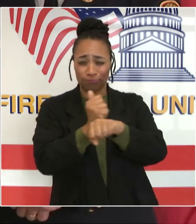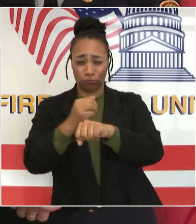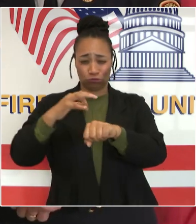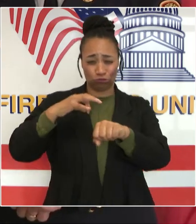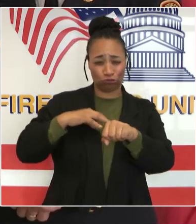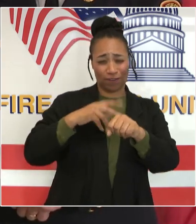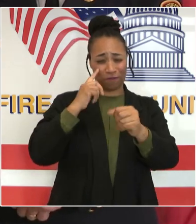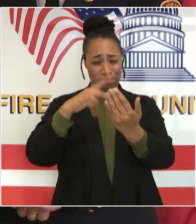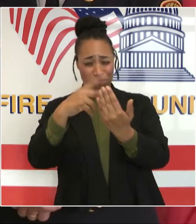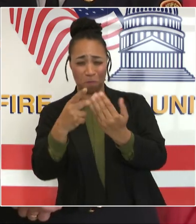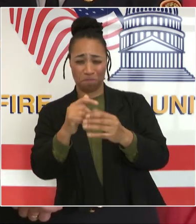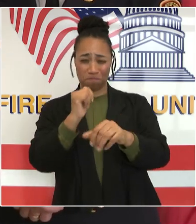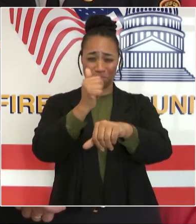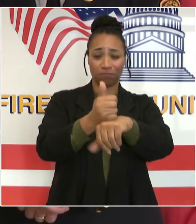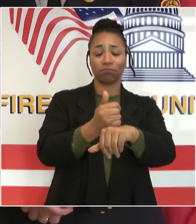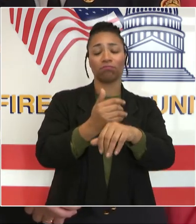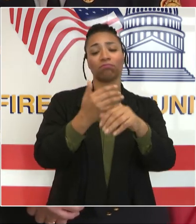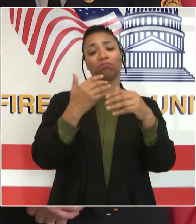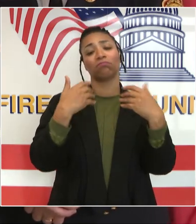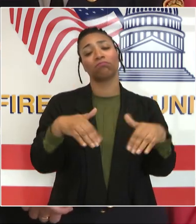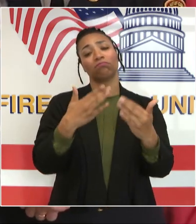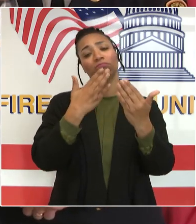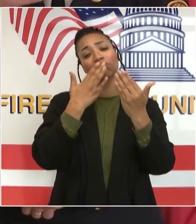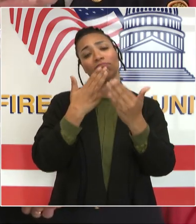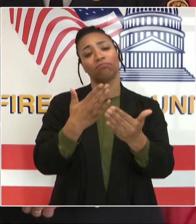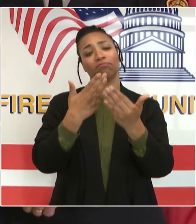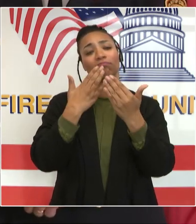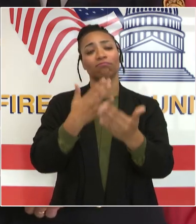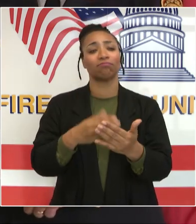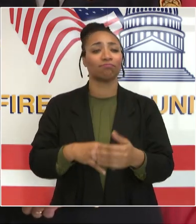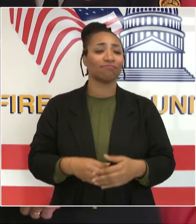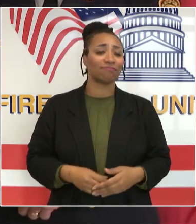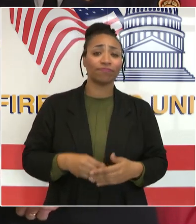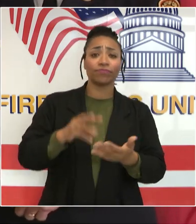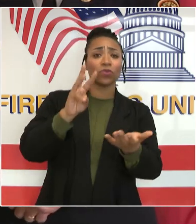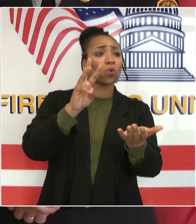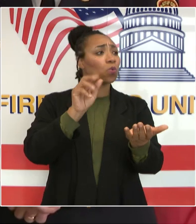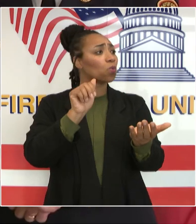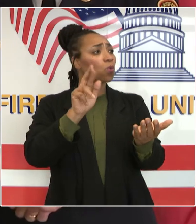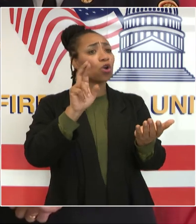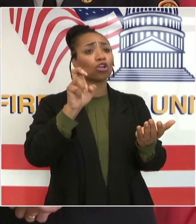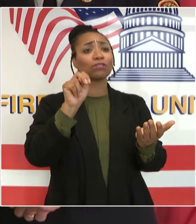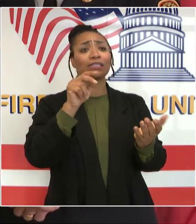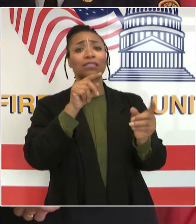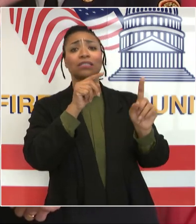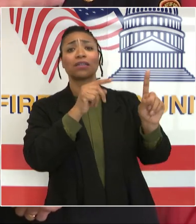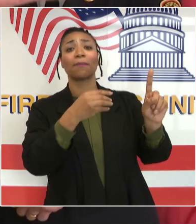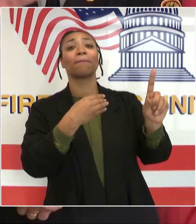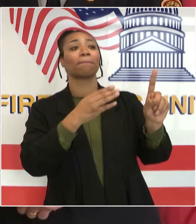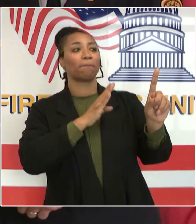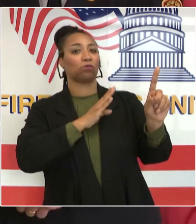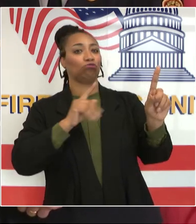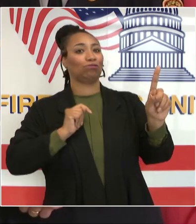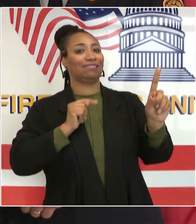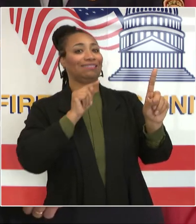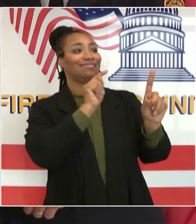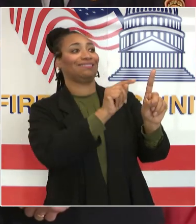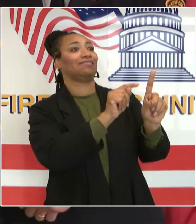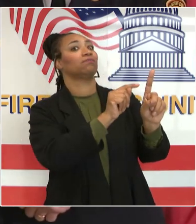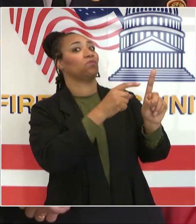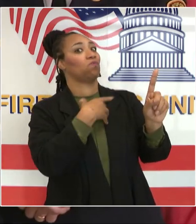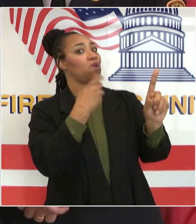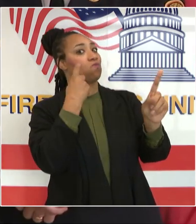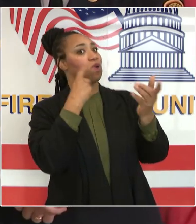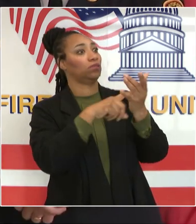to Warner Session. I saw him in the audience somewhere. He's a member of the UDC Board of Trustees, and he has been an ardent supporter of